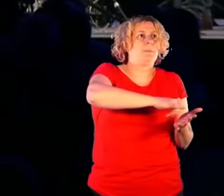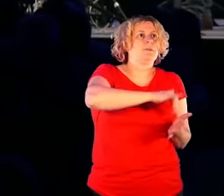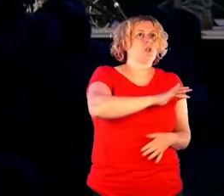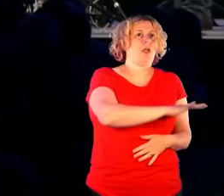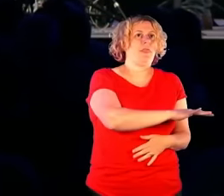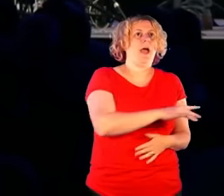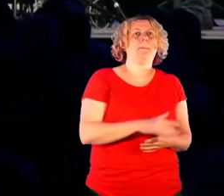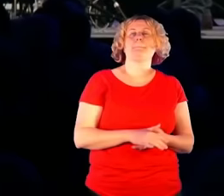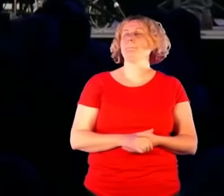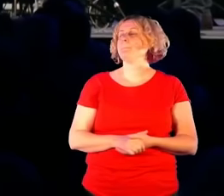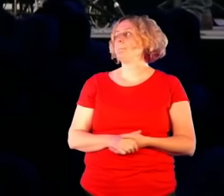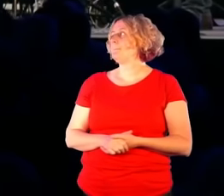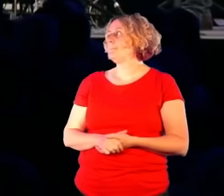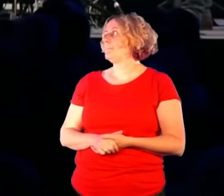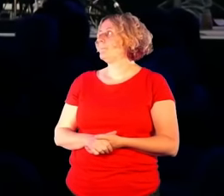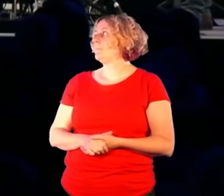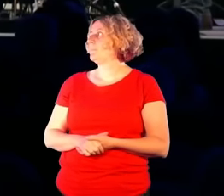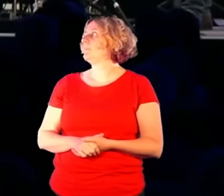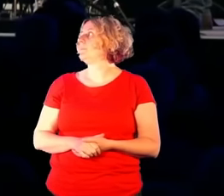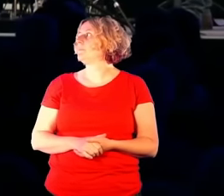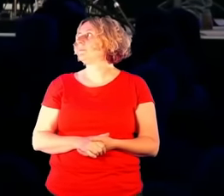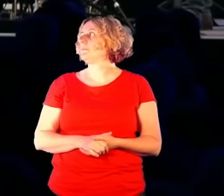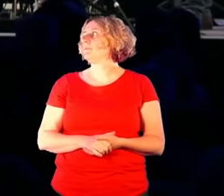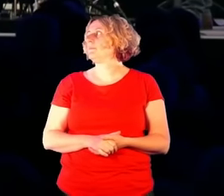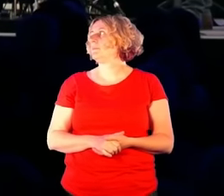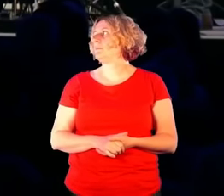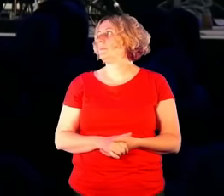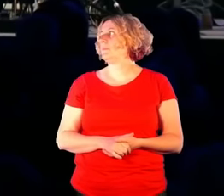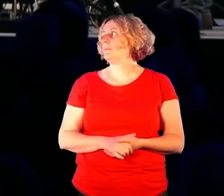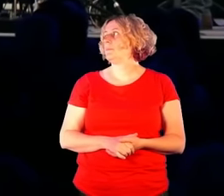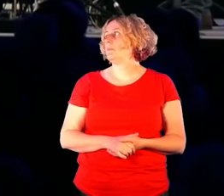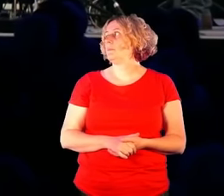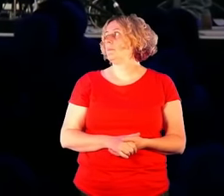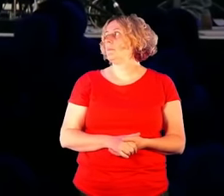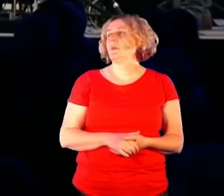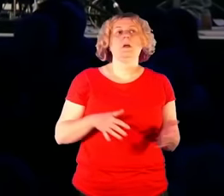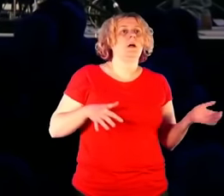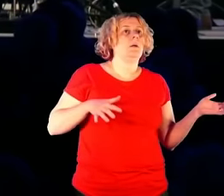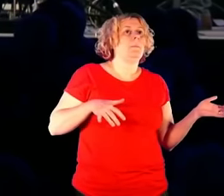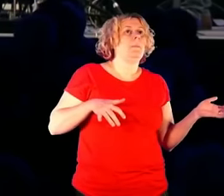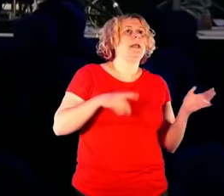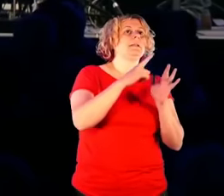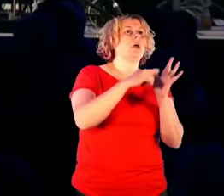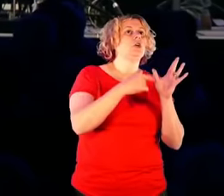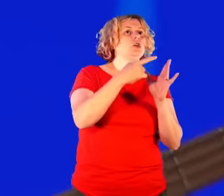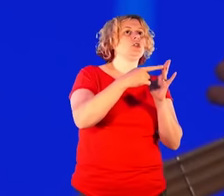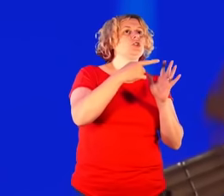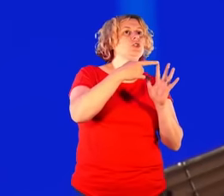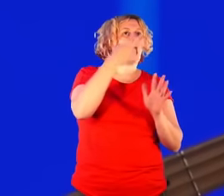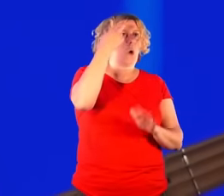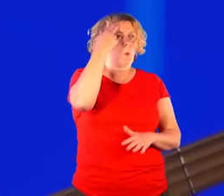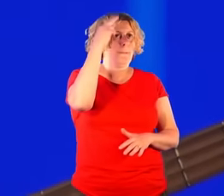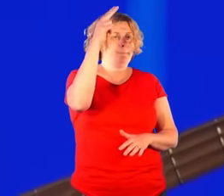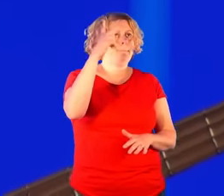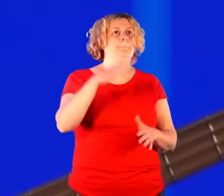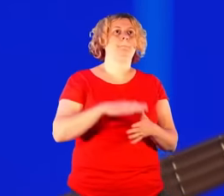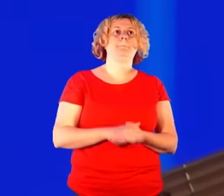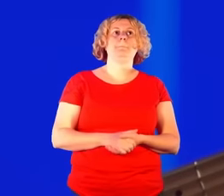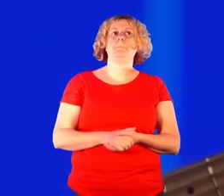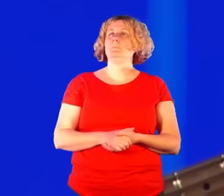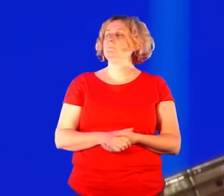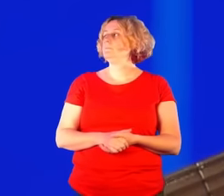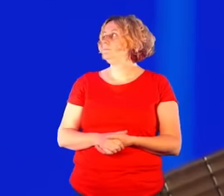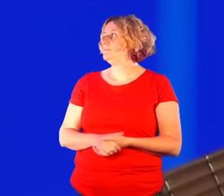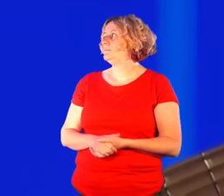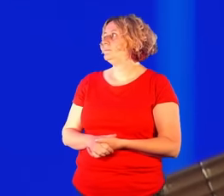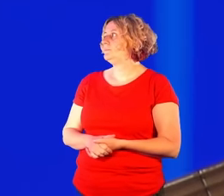the next year or so. So do check them out. On the back row behind me, we've got Joe Crossley on bass guitar.